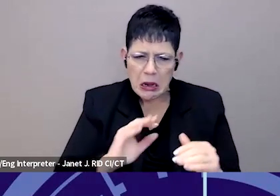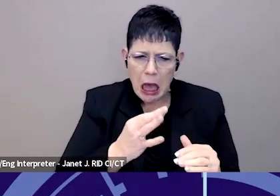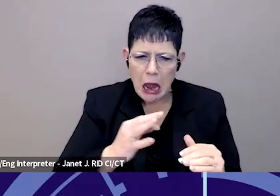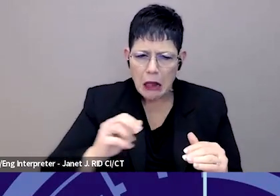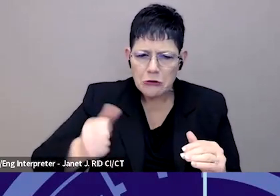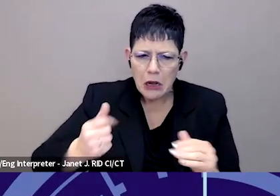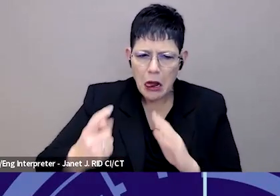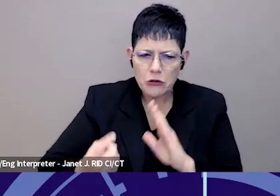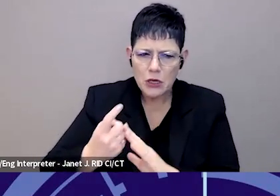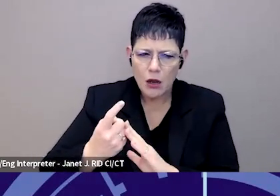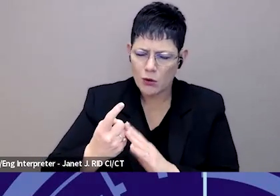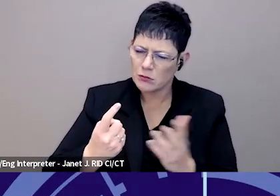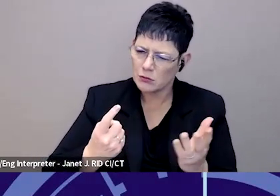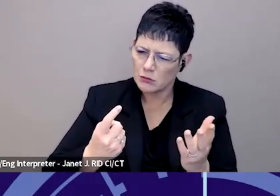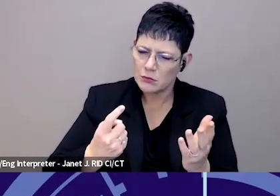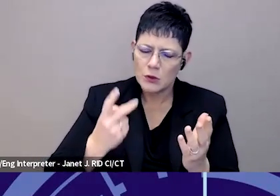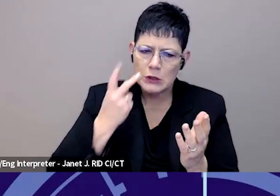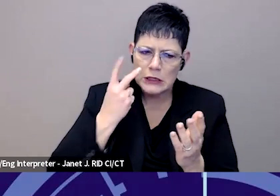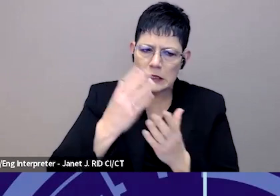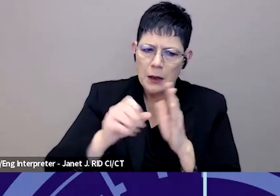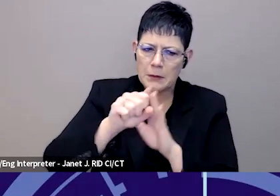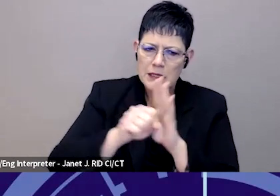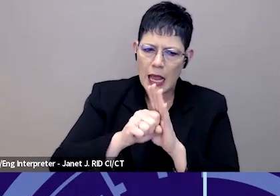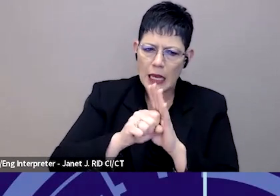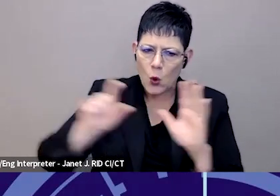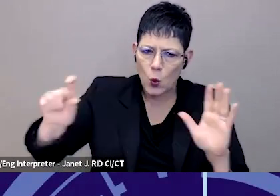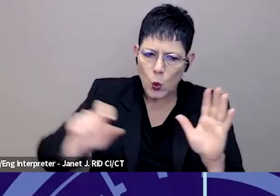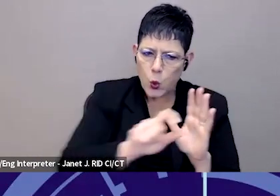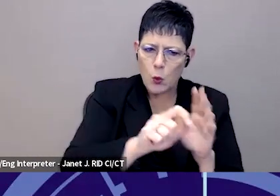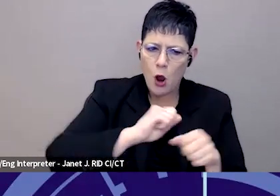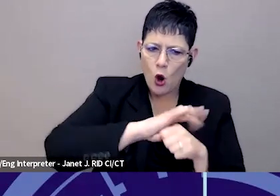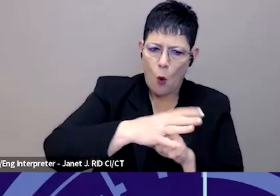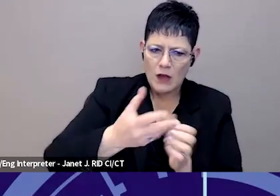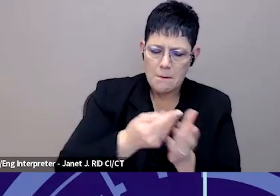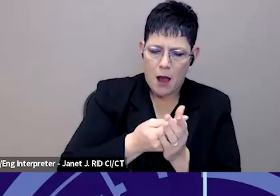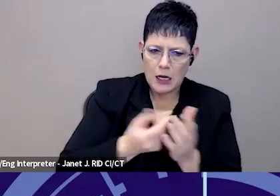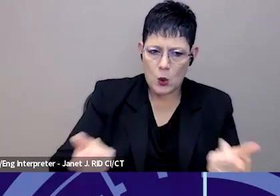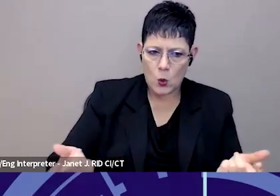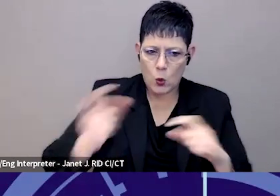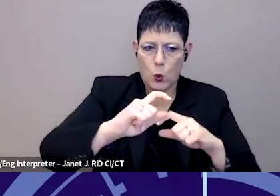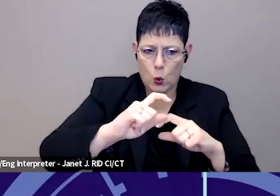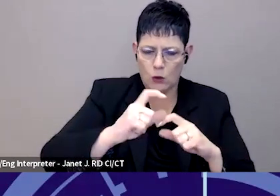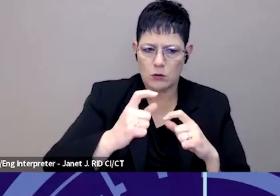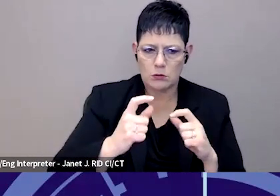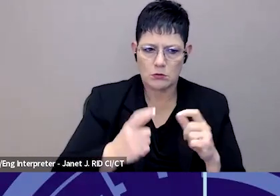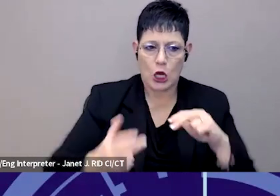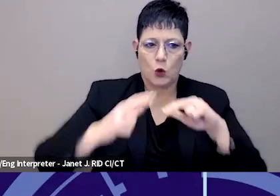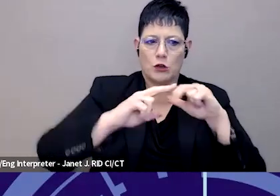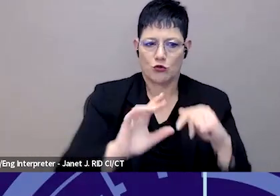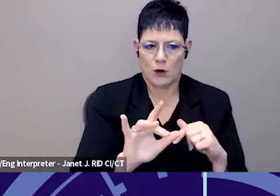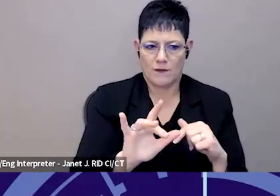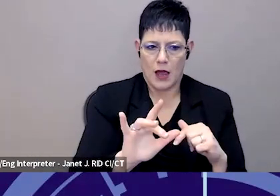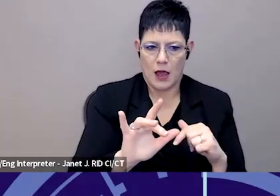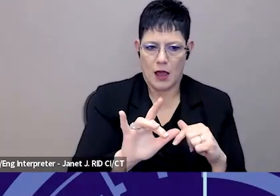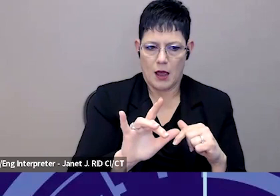seen states with additional COVID funding and putting their budgets, increasing those rates to 25. But we haven't